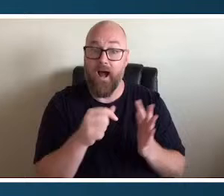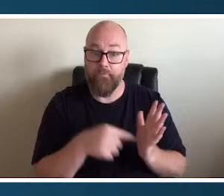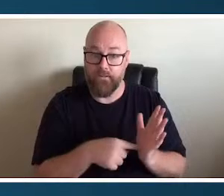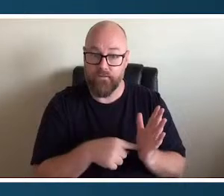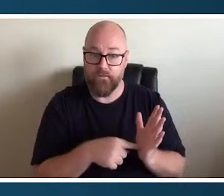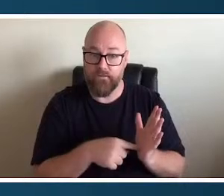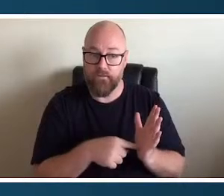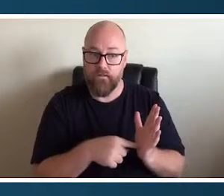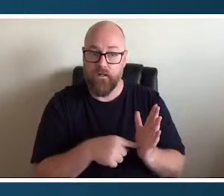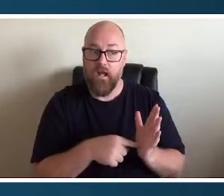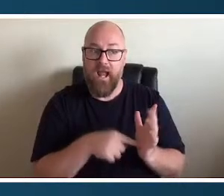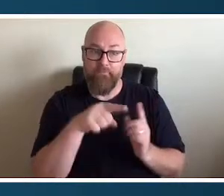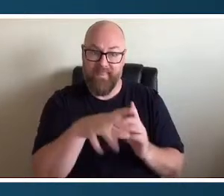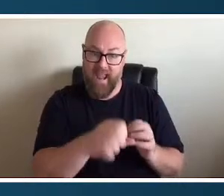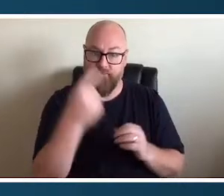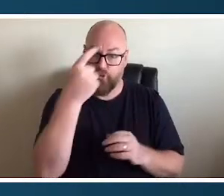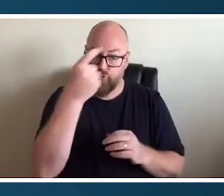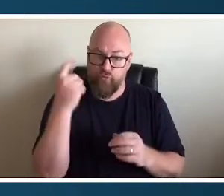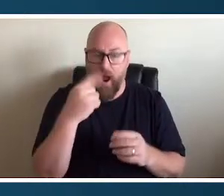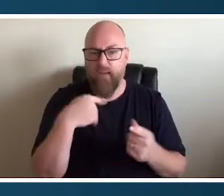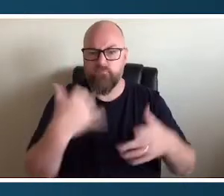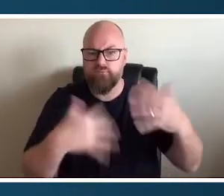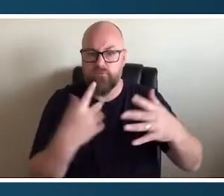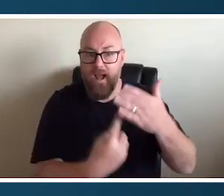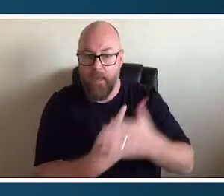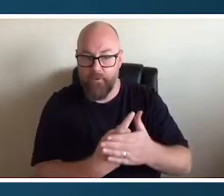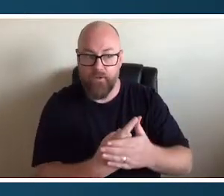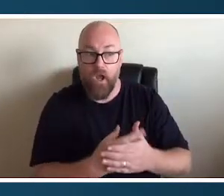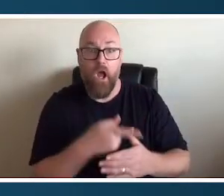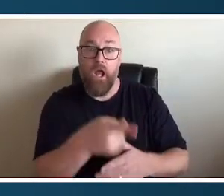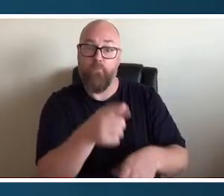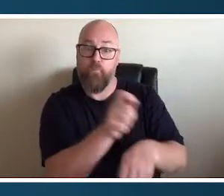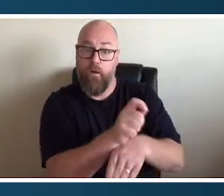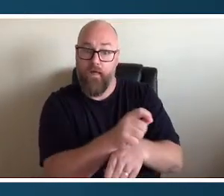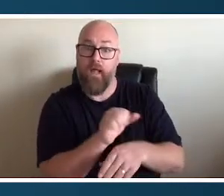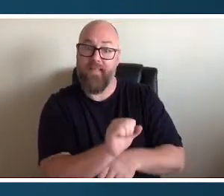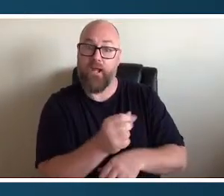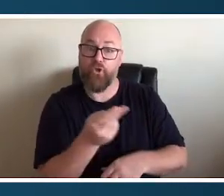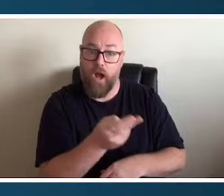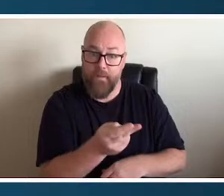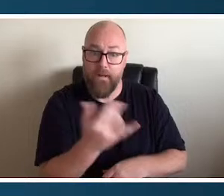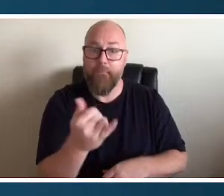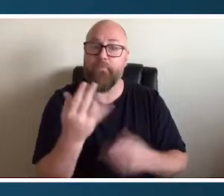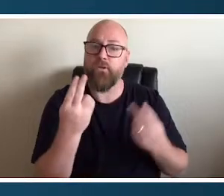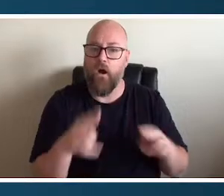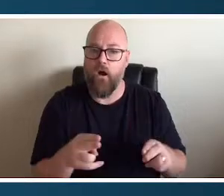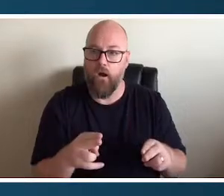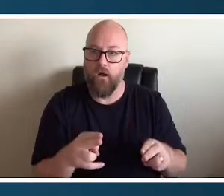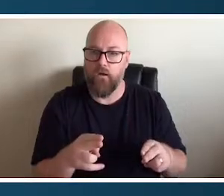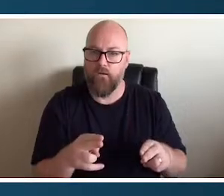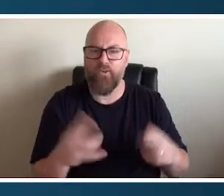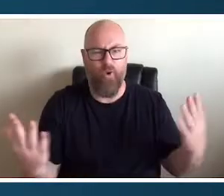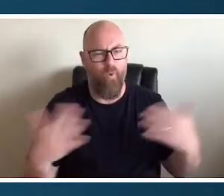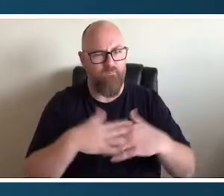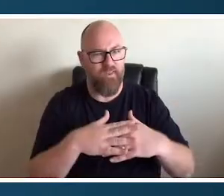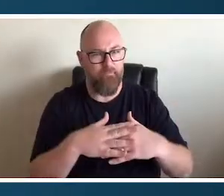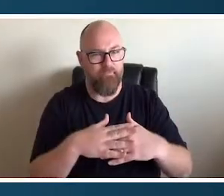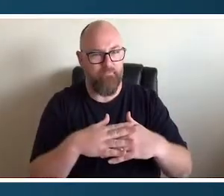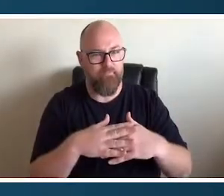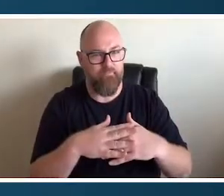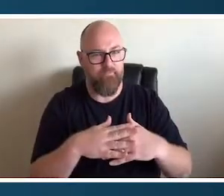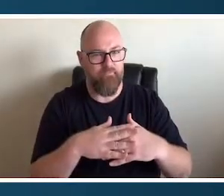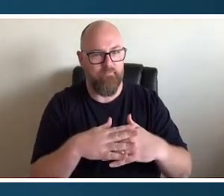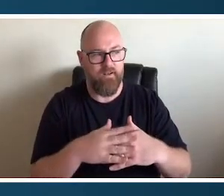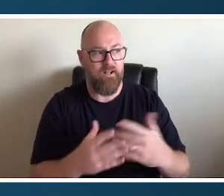kill the patient. So you do need to do both. And I think, like in medicine, that's one of the things that we often